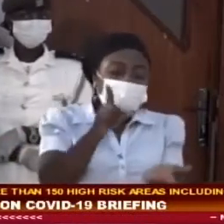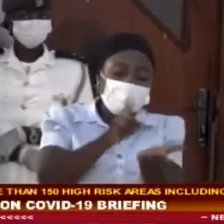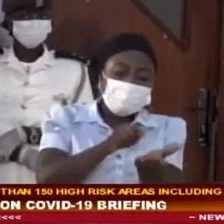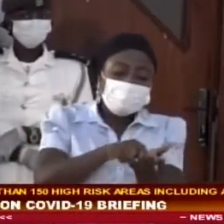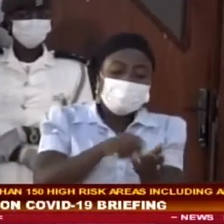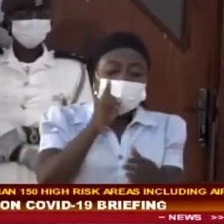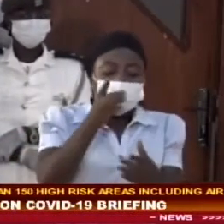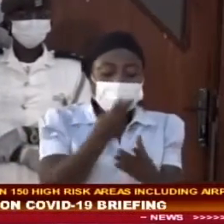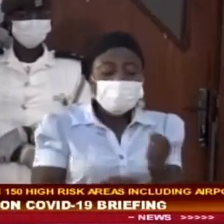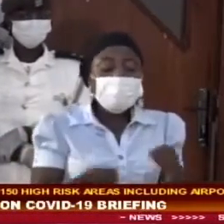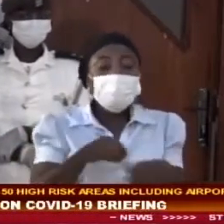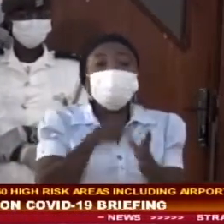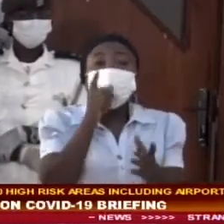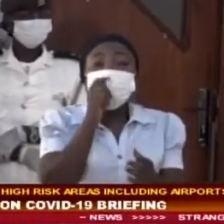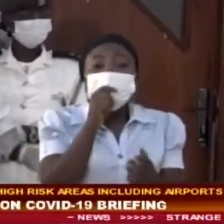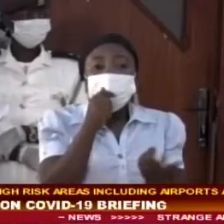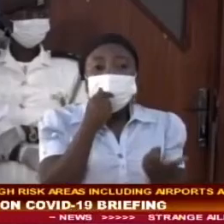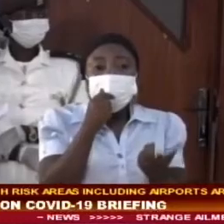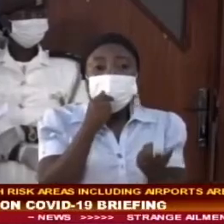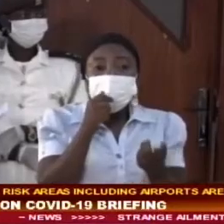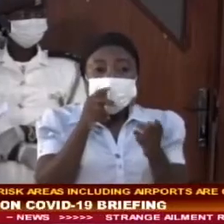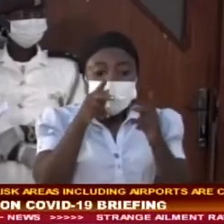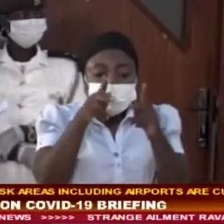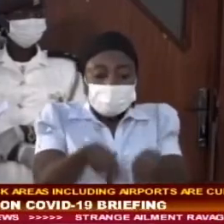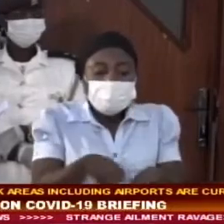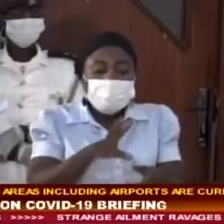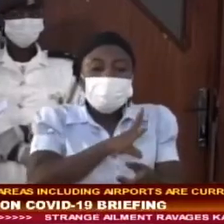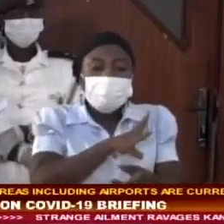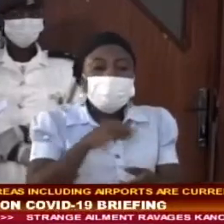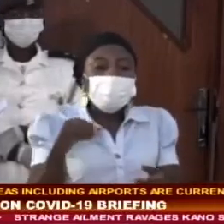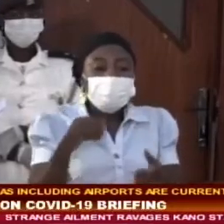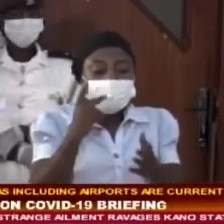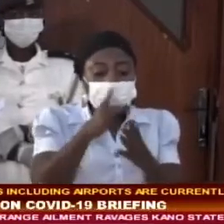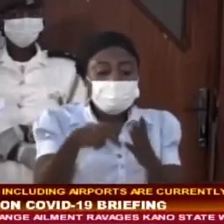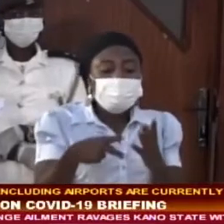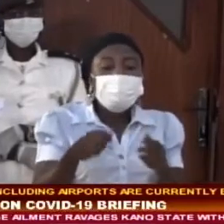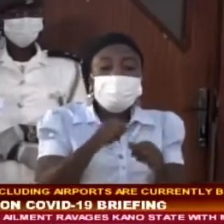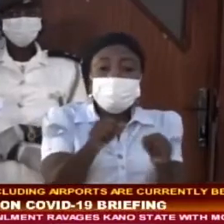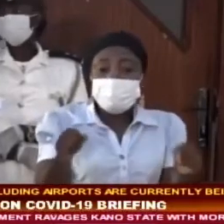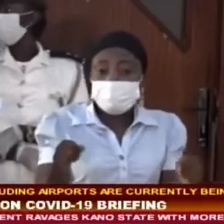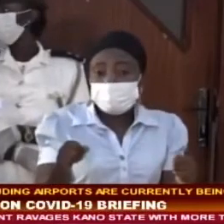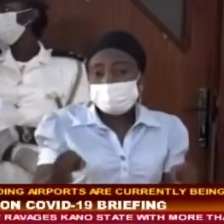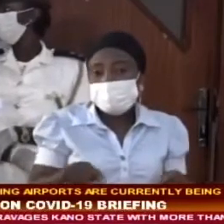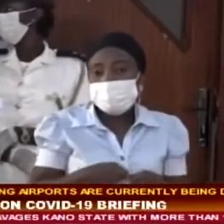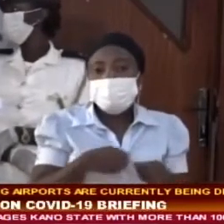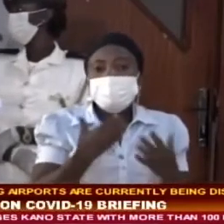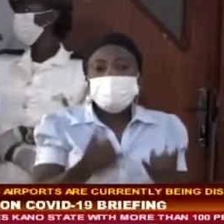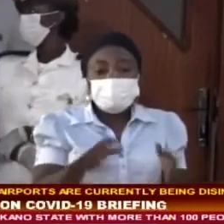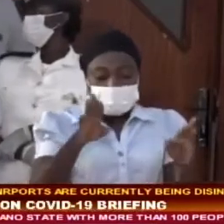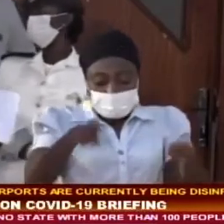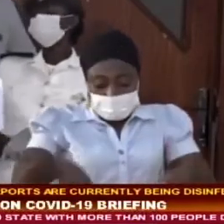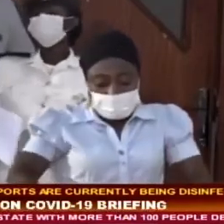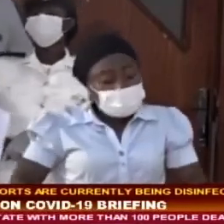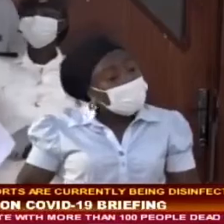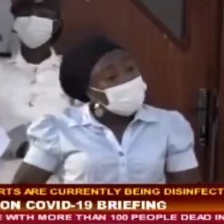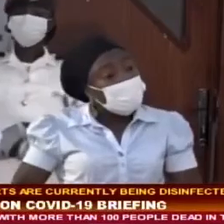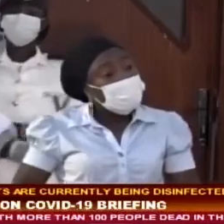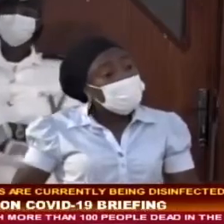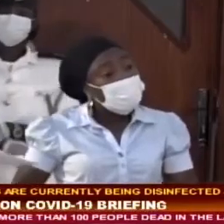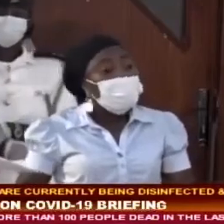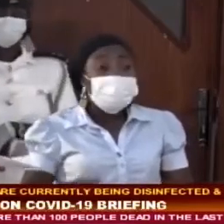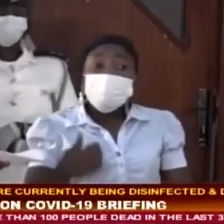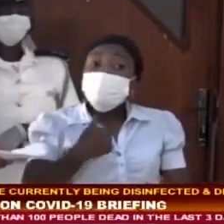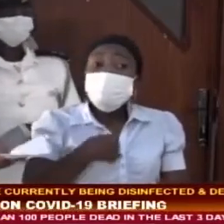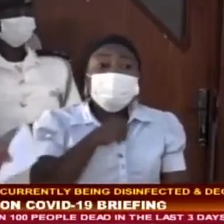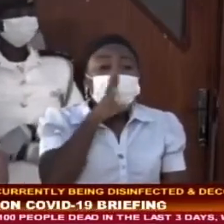course, public sector? Then I have this one. Retirees under contributory pension scheme have not been paid for